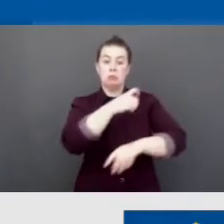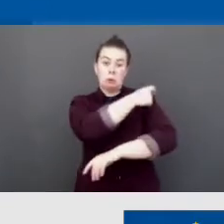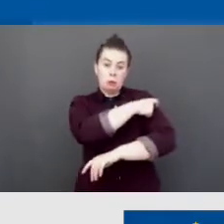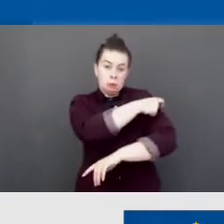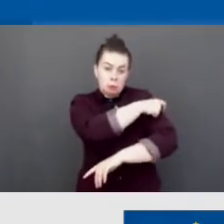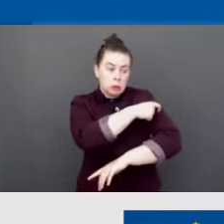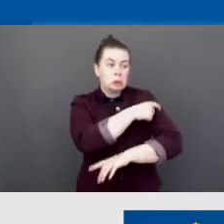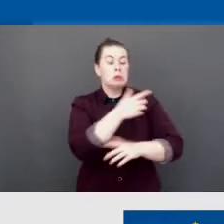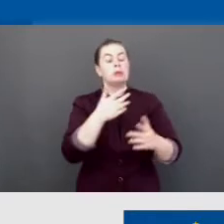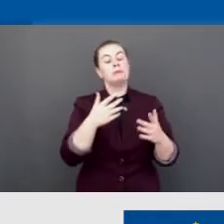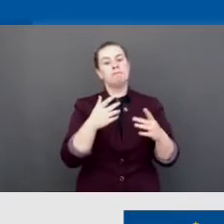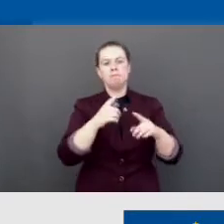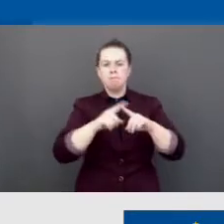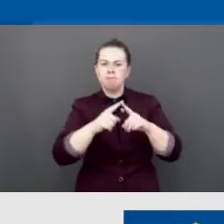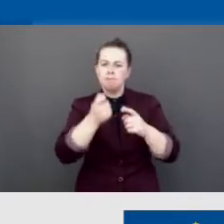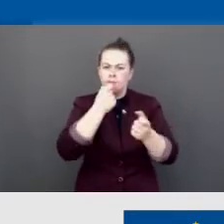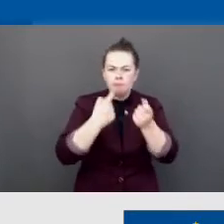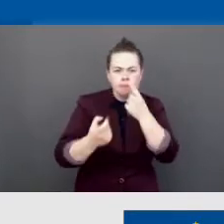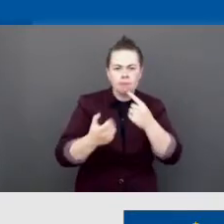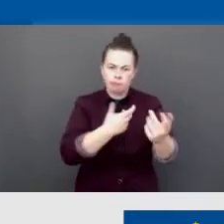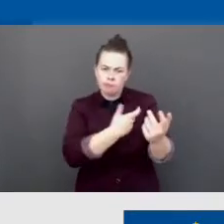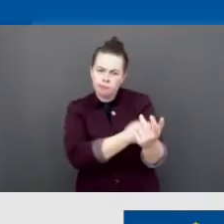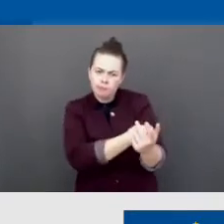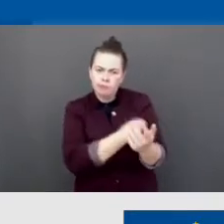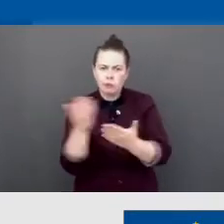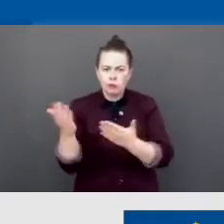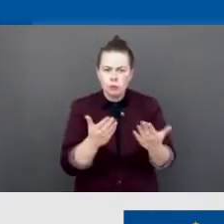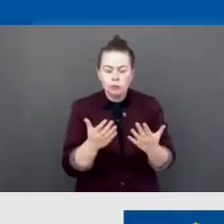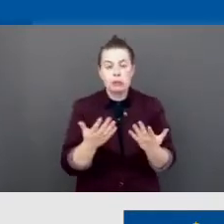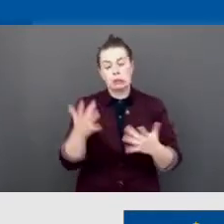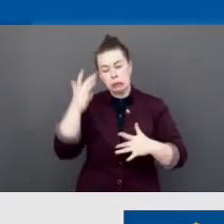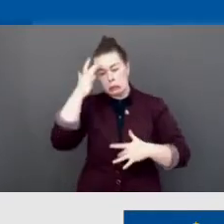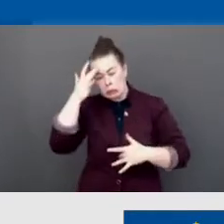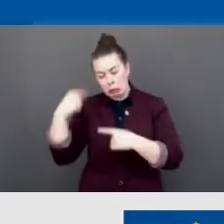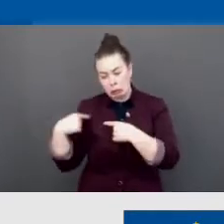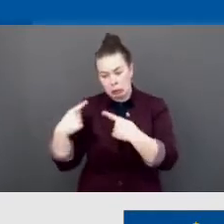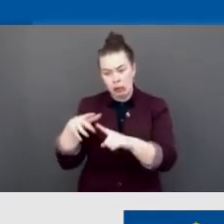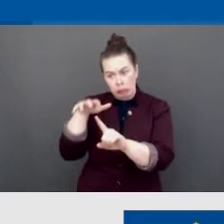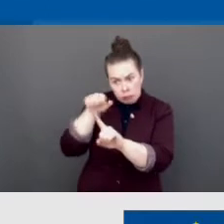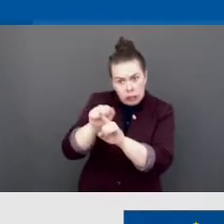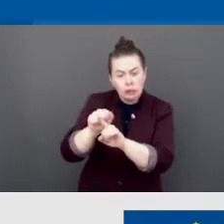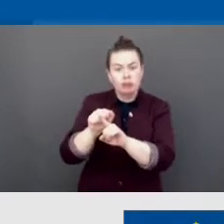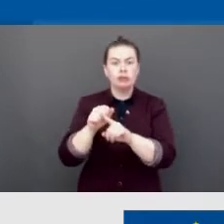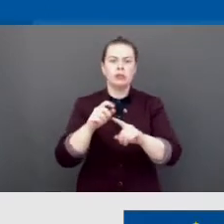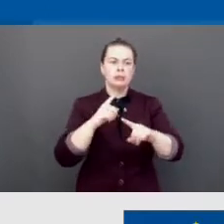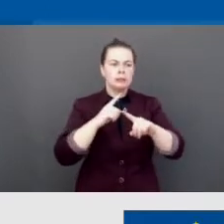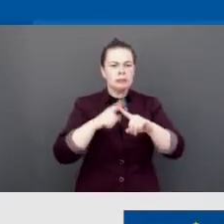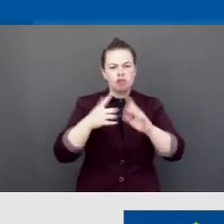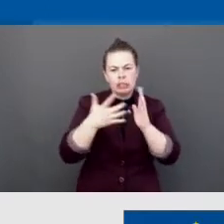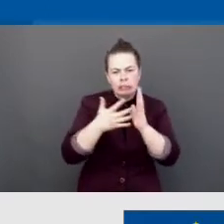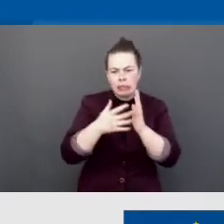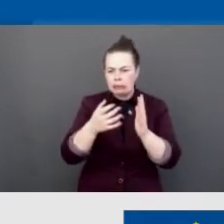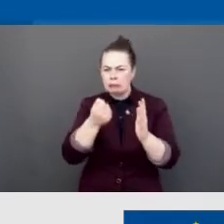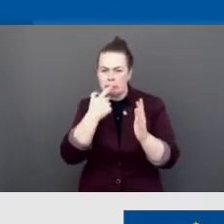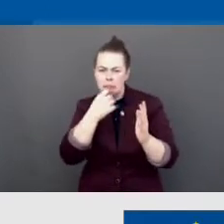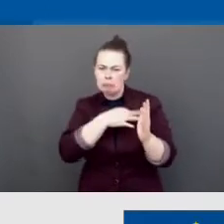care, hospitalizations, integrated care, medical appointments, clinical services, diagnostic services,